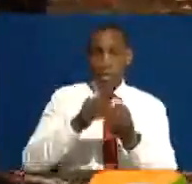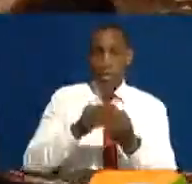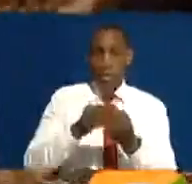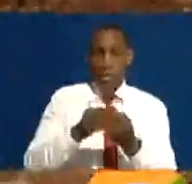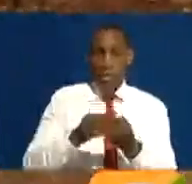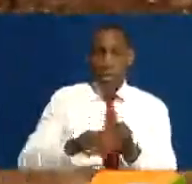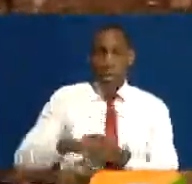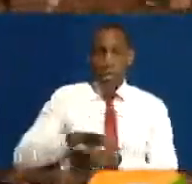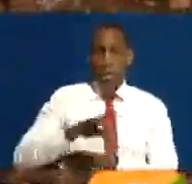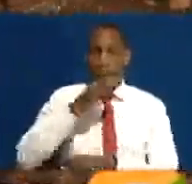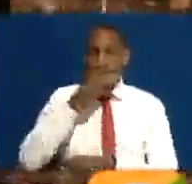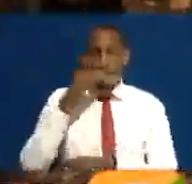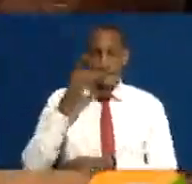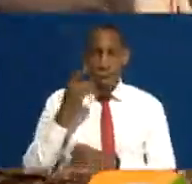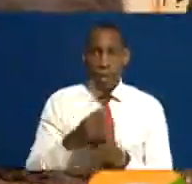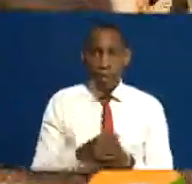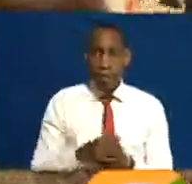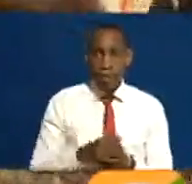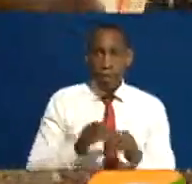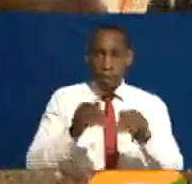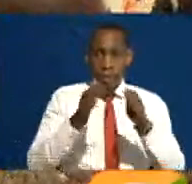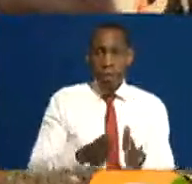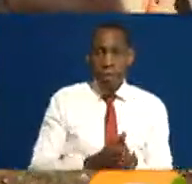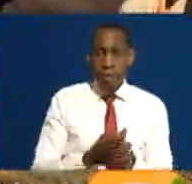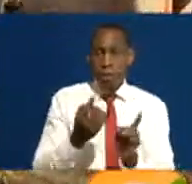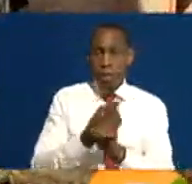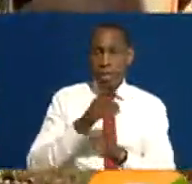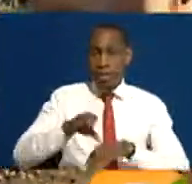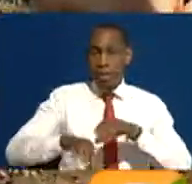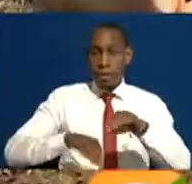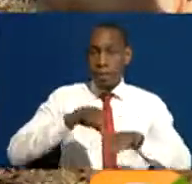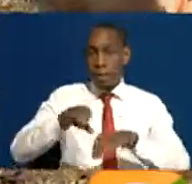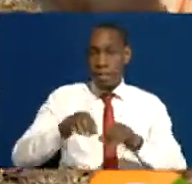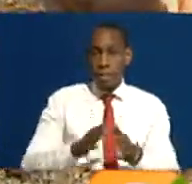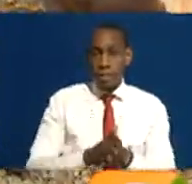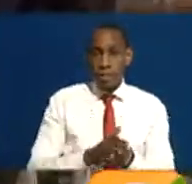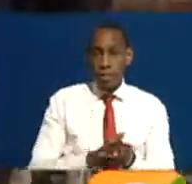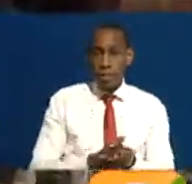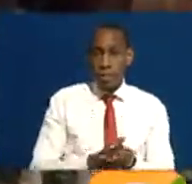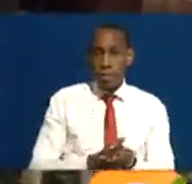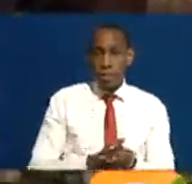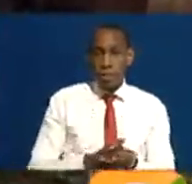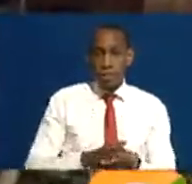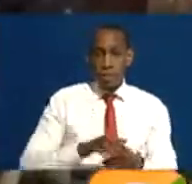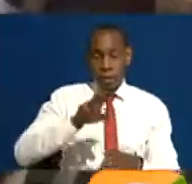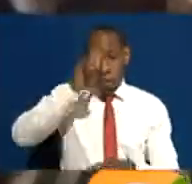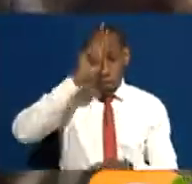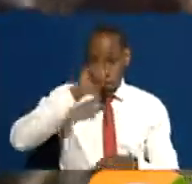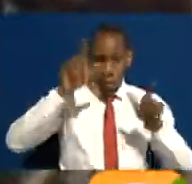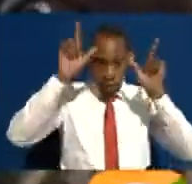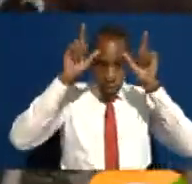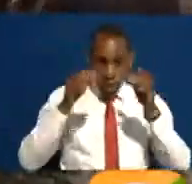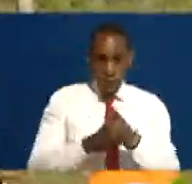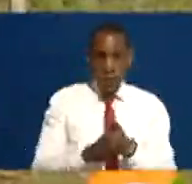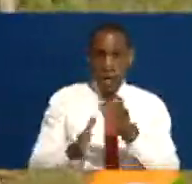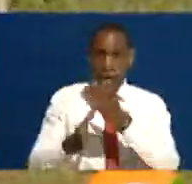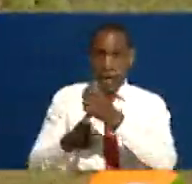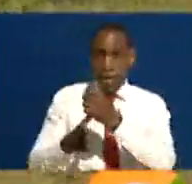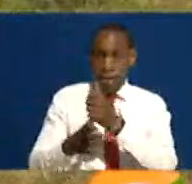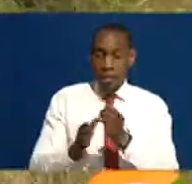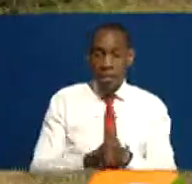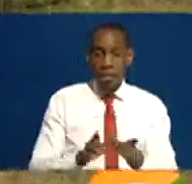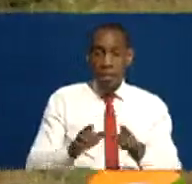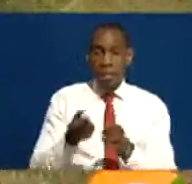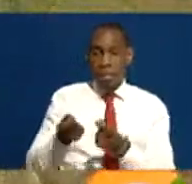dry areas. Rono has other animals at his farm, such as cows, goats, as well as fish. He is